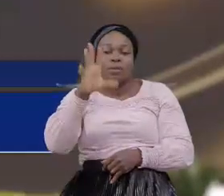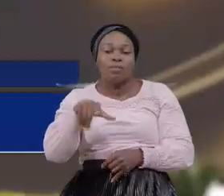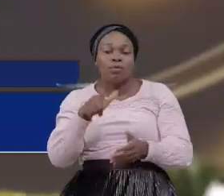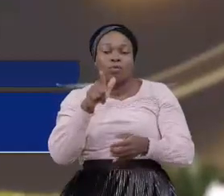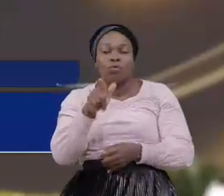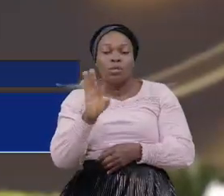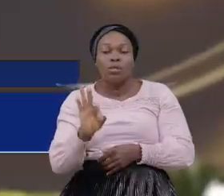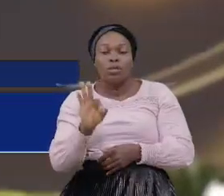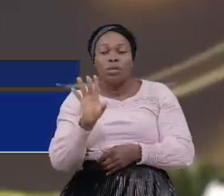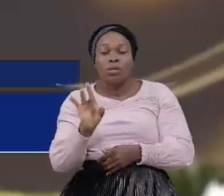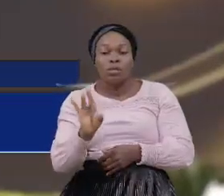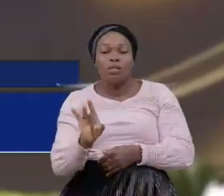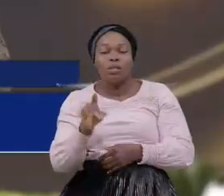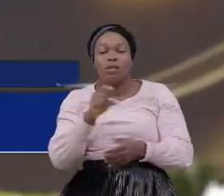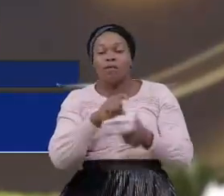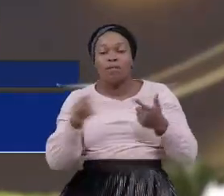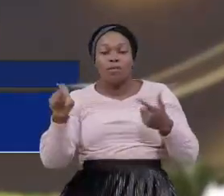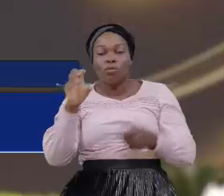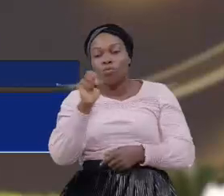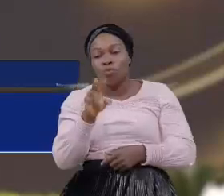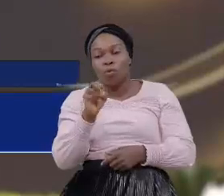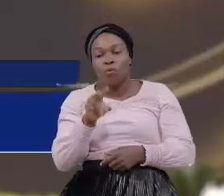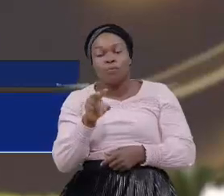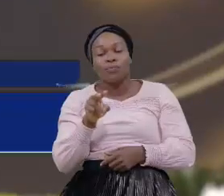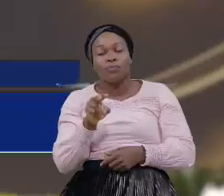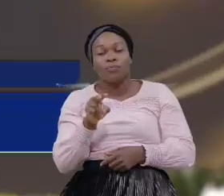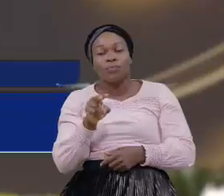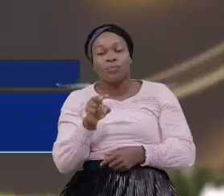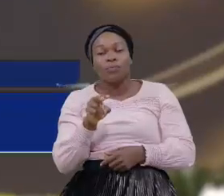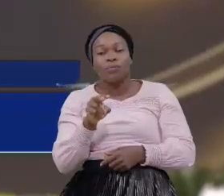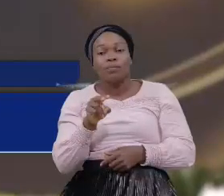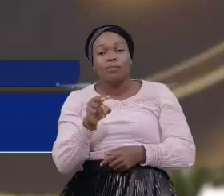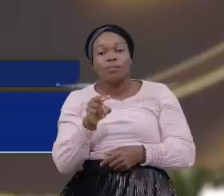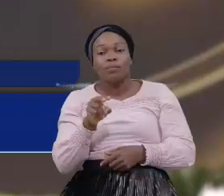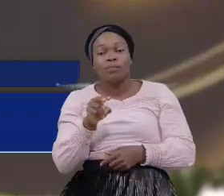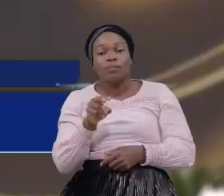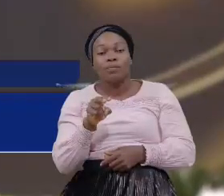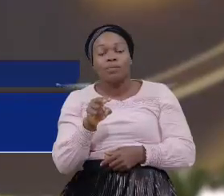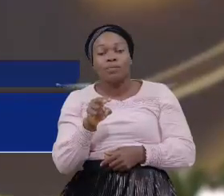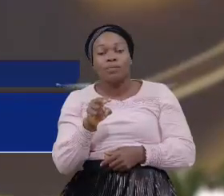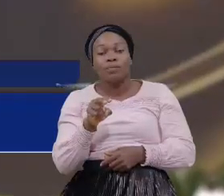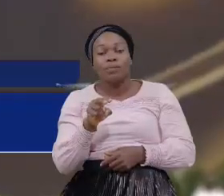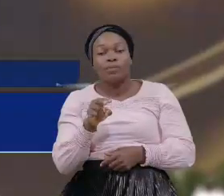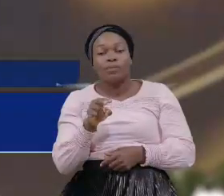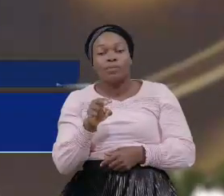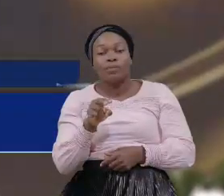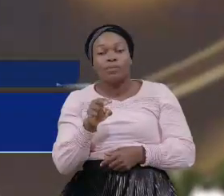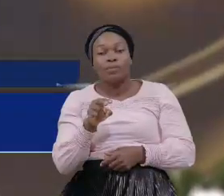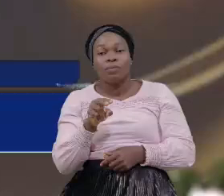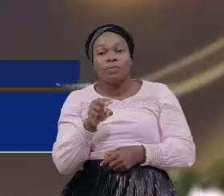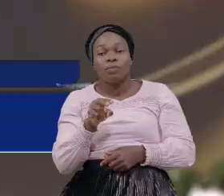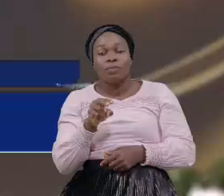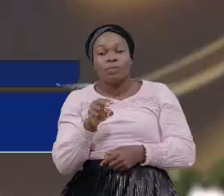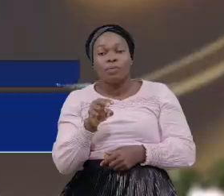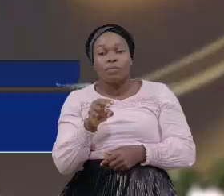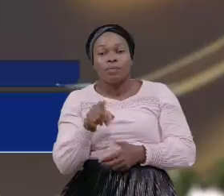And this is the refreshing. Yet they will not hear. This is